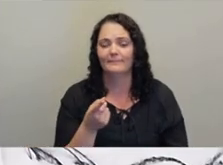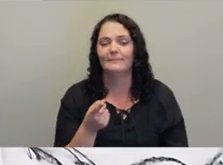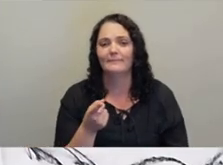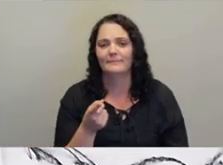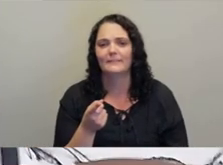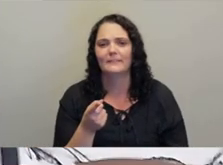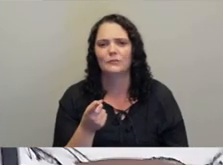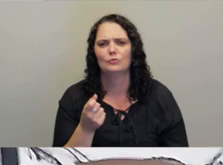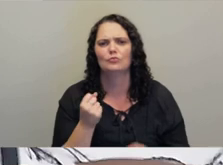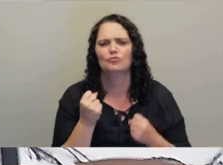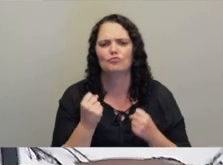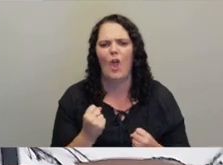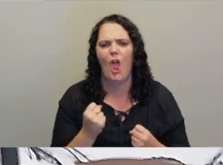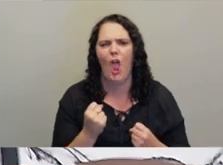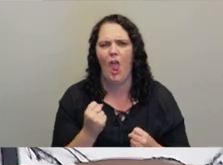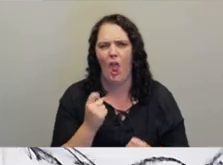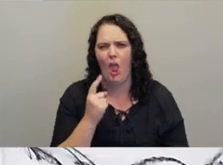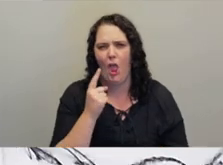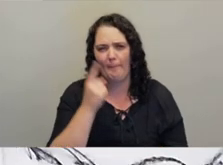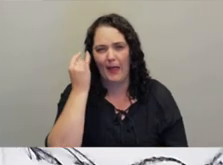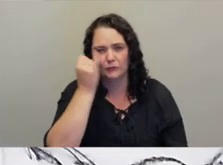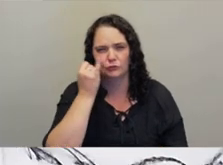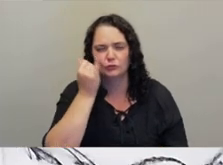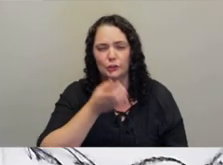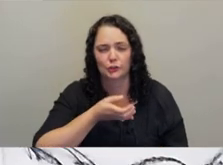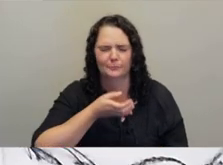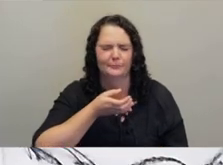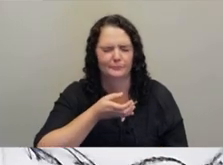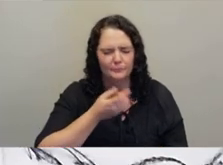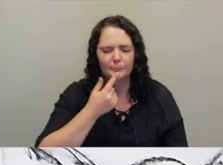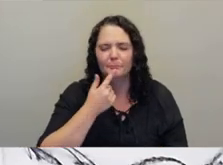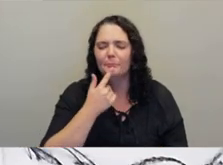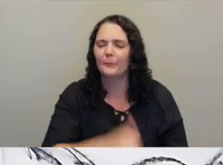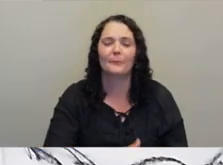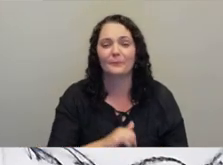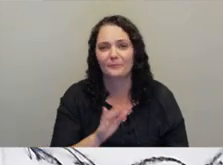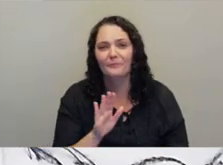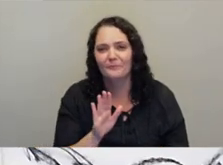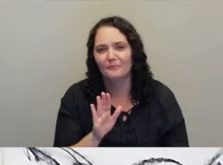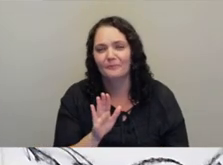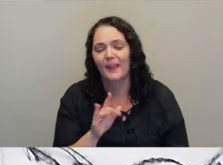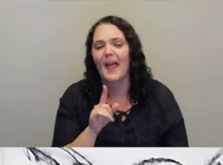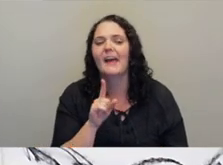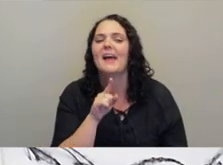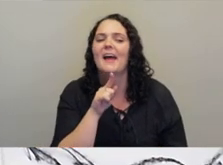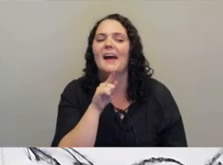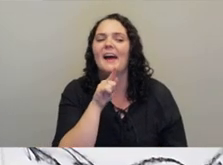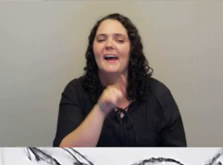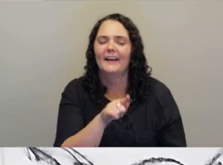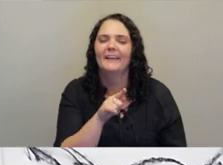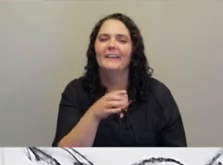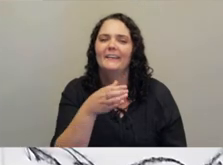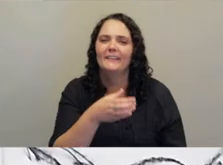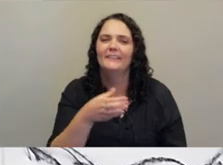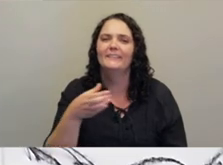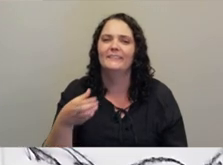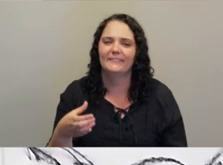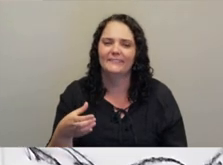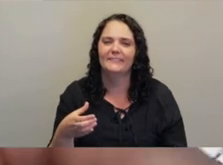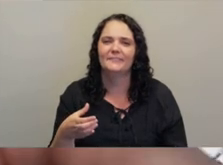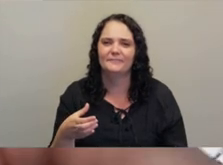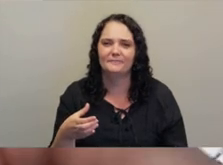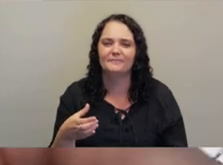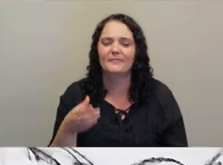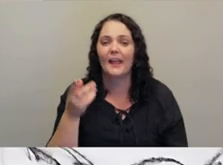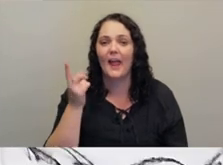really, really dense. It would probably taste like hell, but there it is. And then I have another little container here. Okay, little glass container.